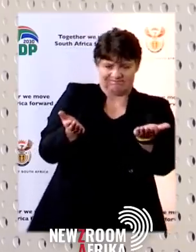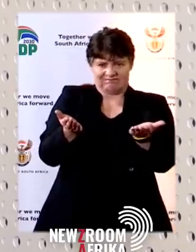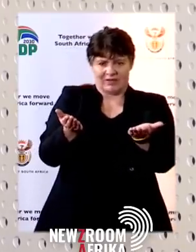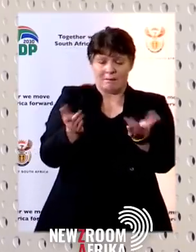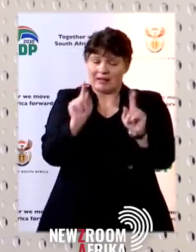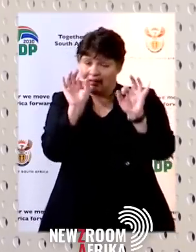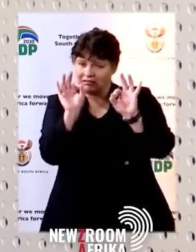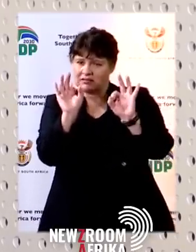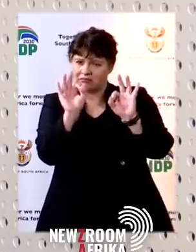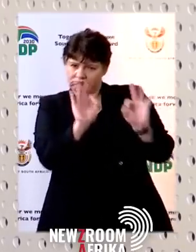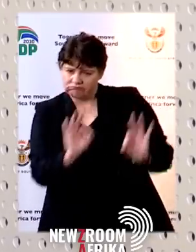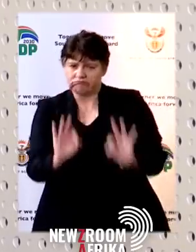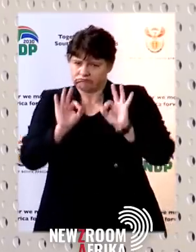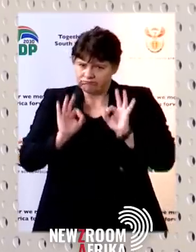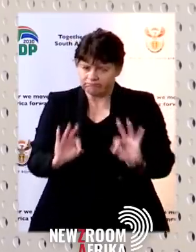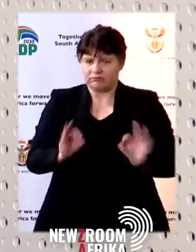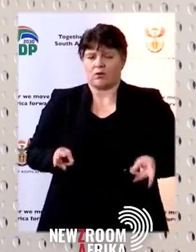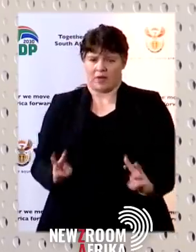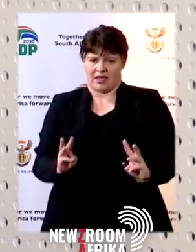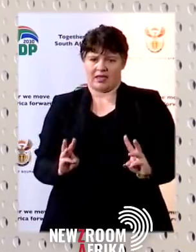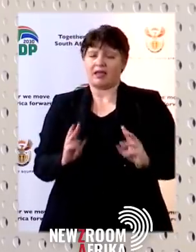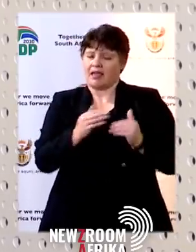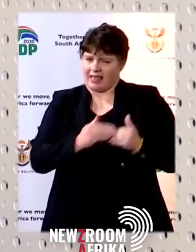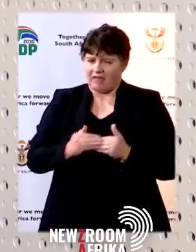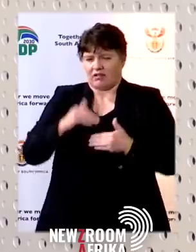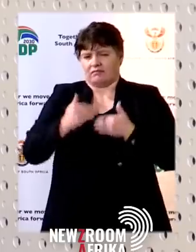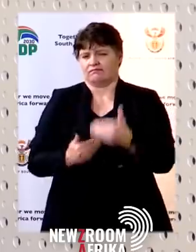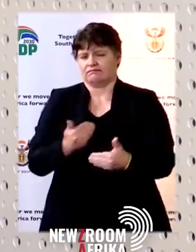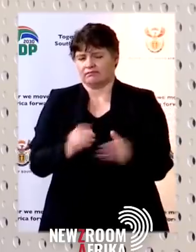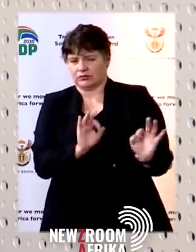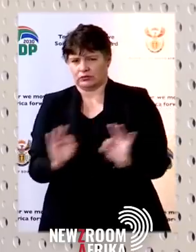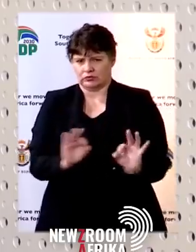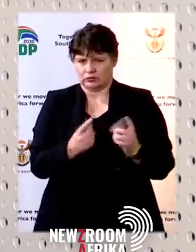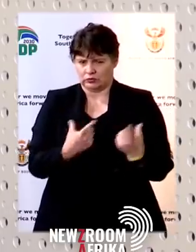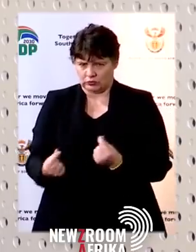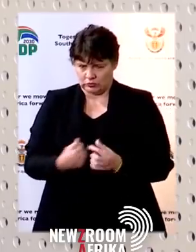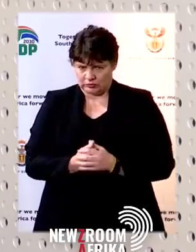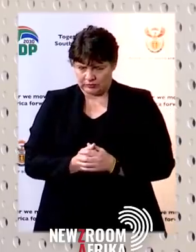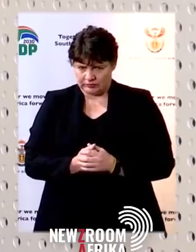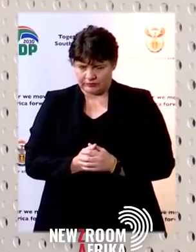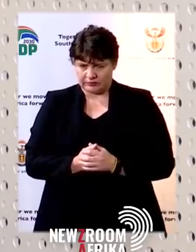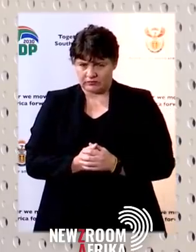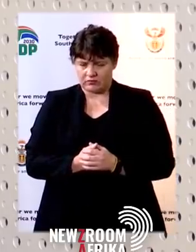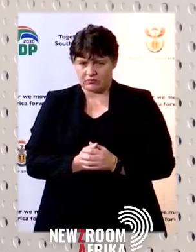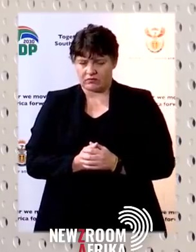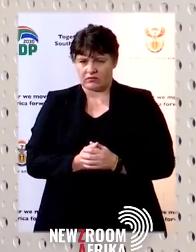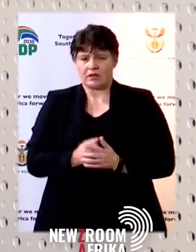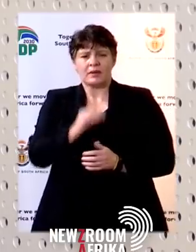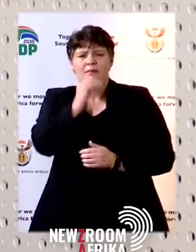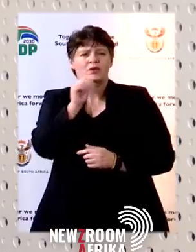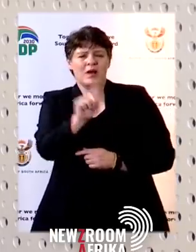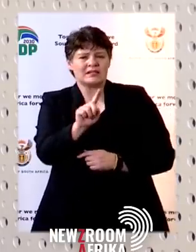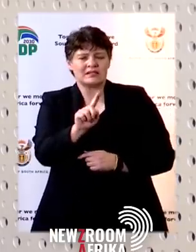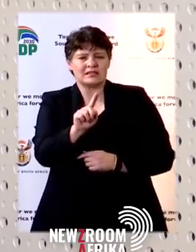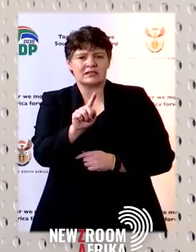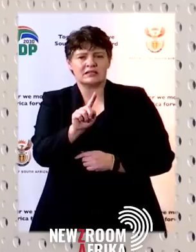appropriate fashion. This takes our economy-wide measures to over 800 billion